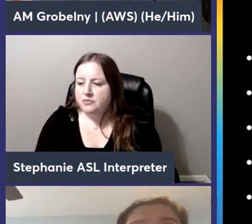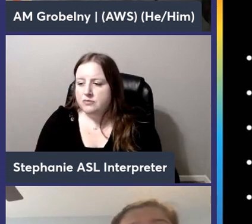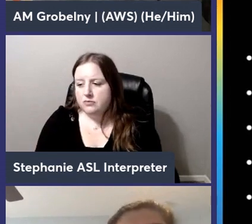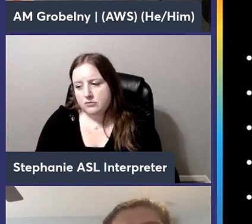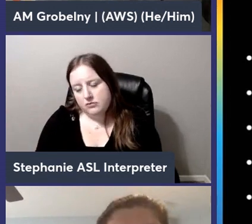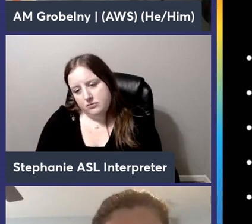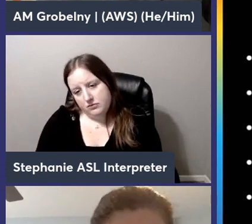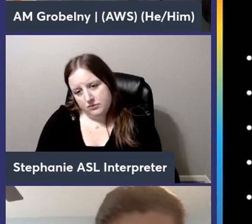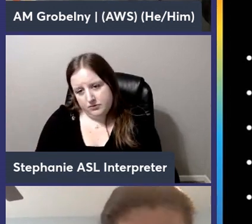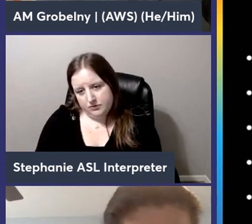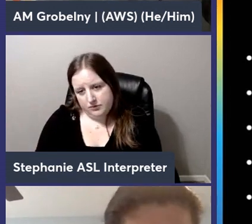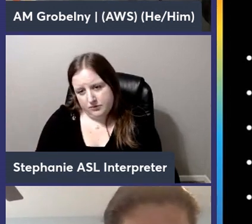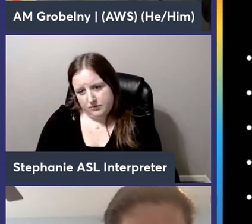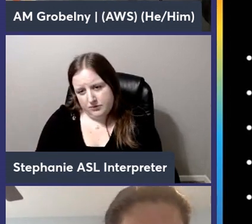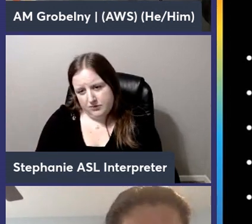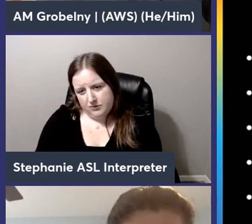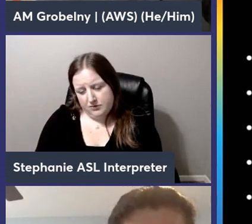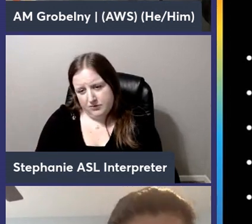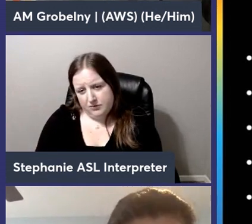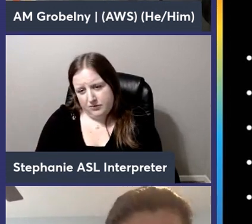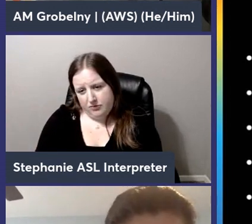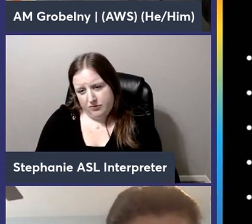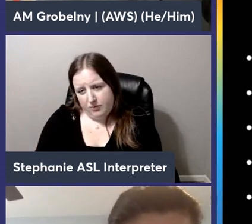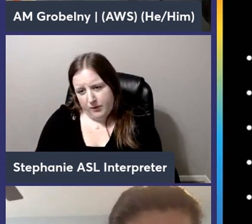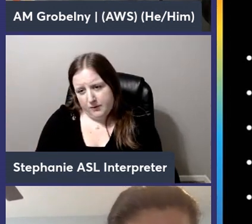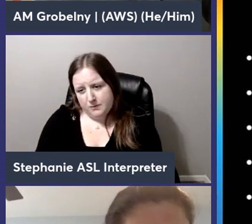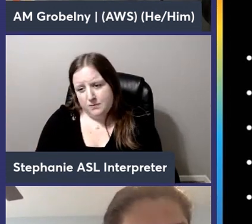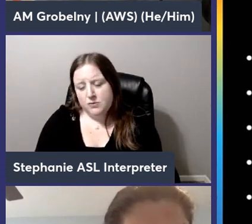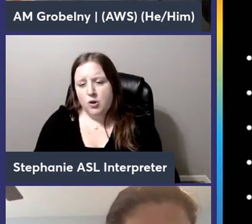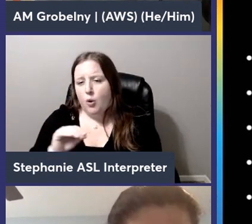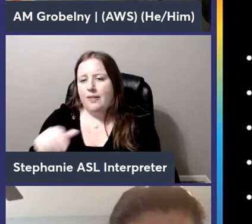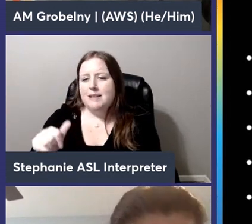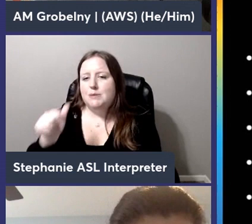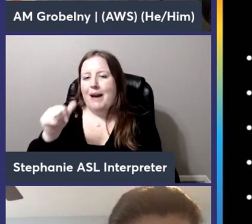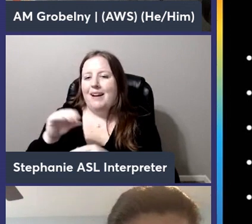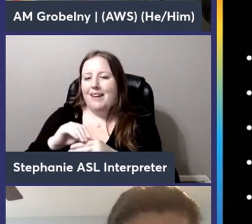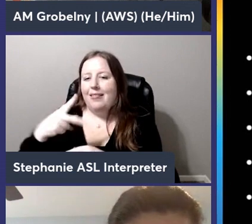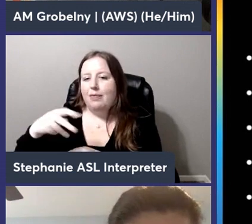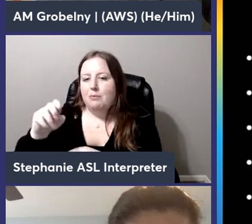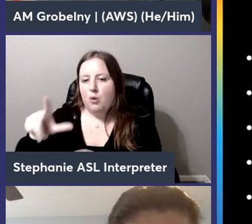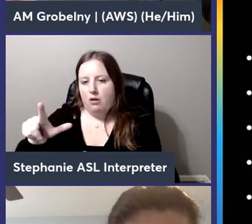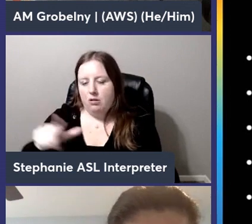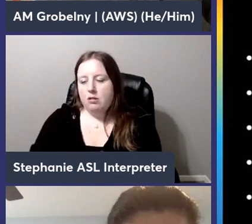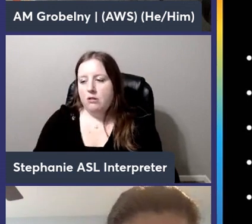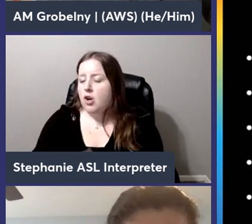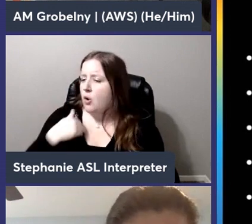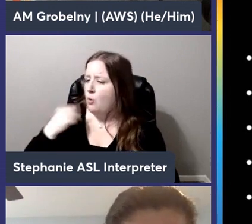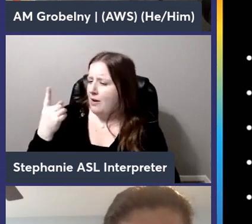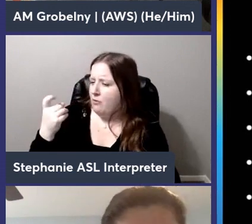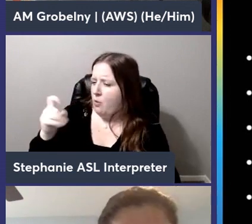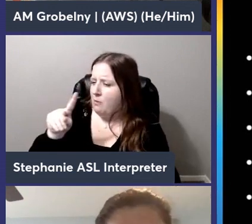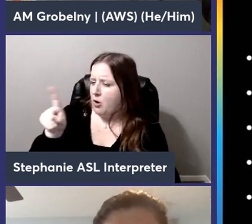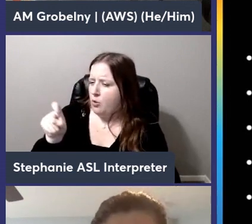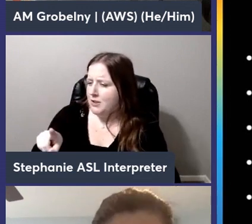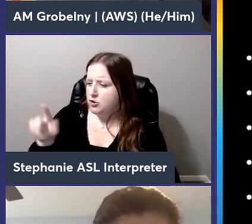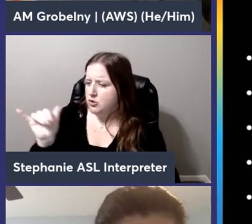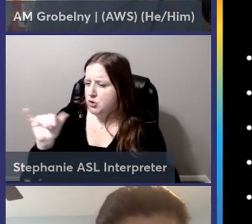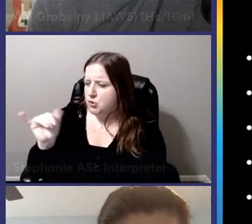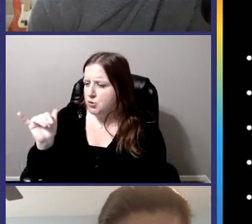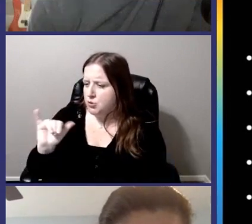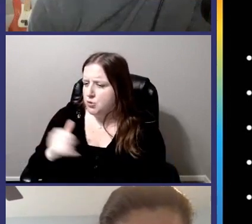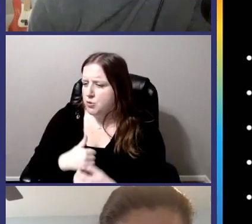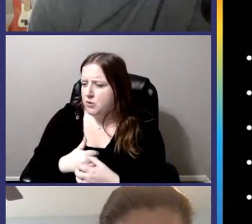Or back their portal, rather. Right. Yeah. And we had one more question come in around,